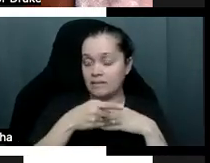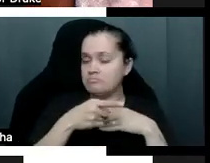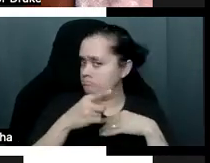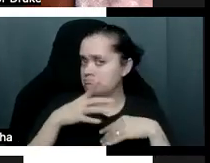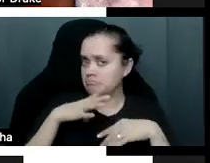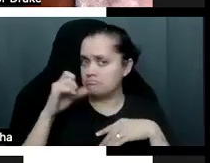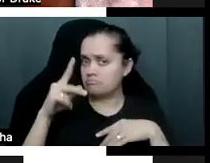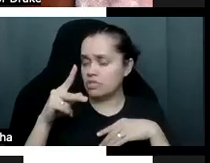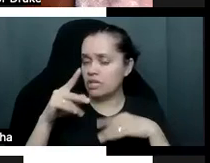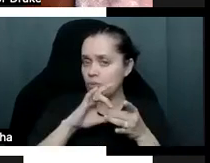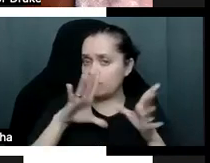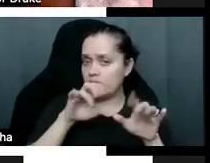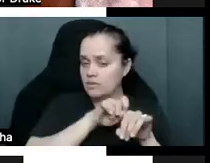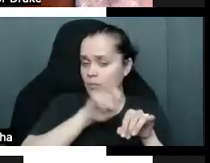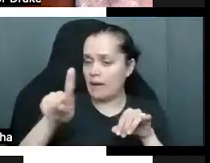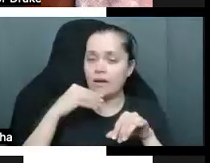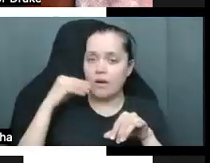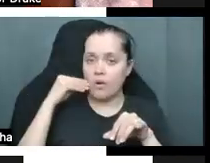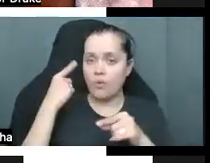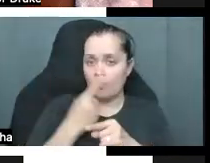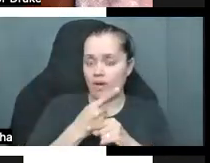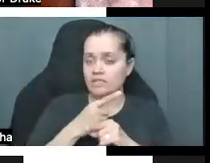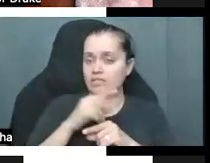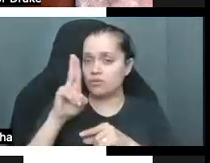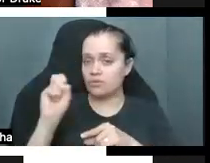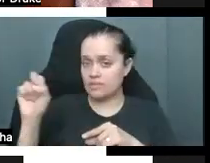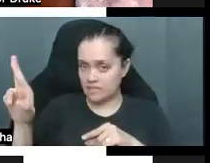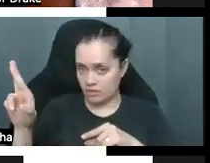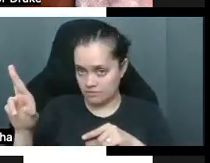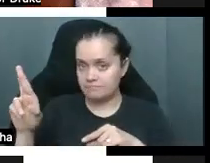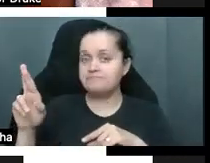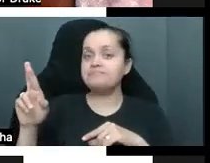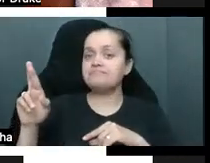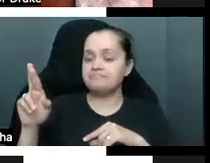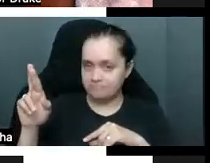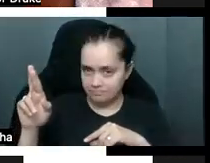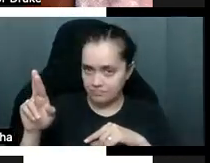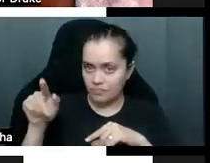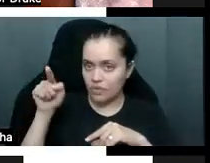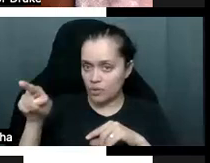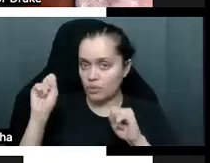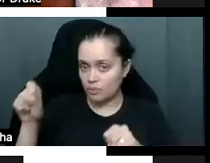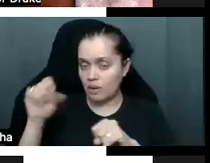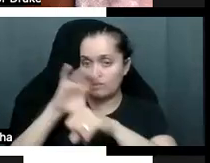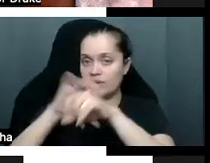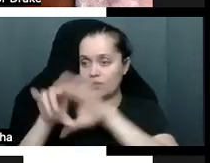were released and sent back home to the Soviet Union, where you were probably